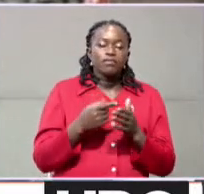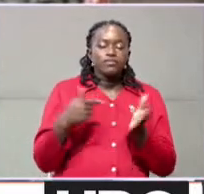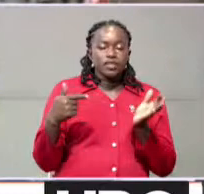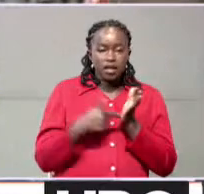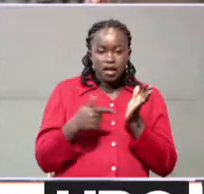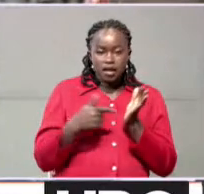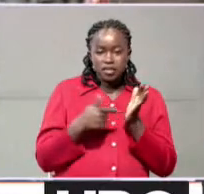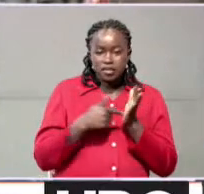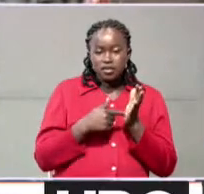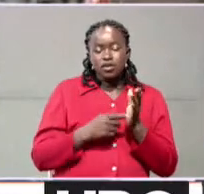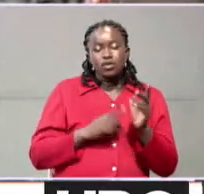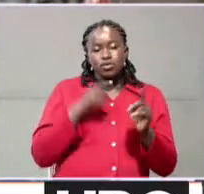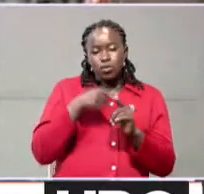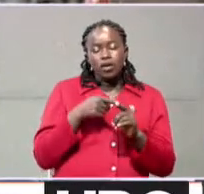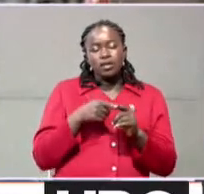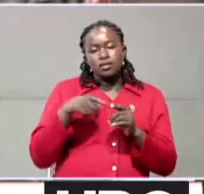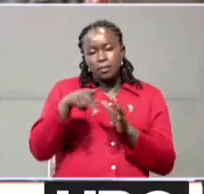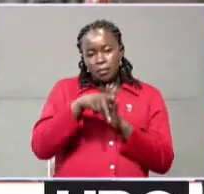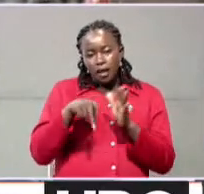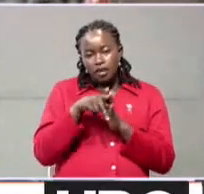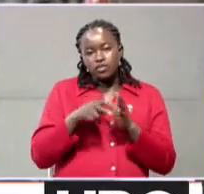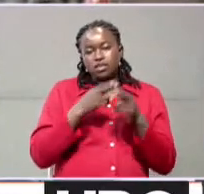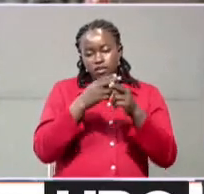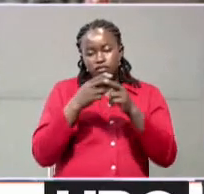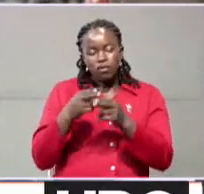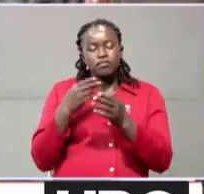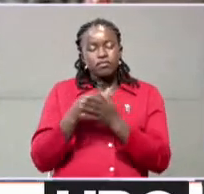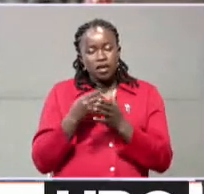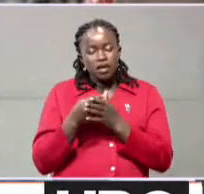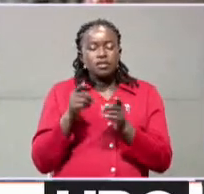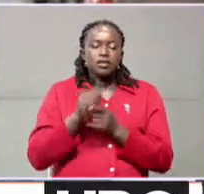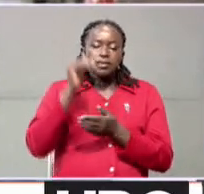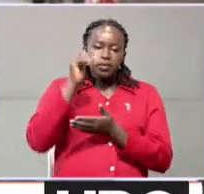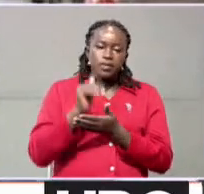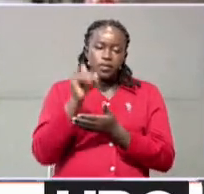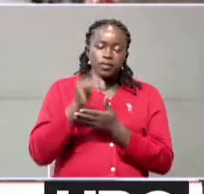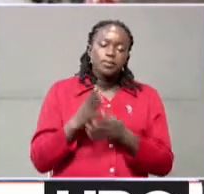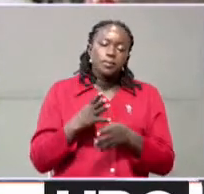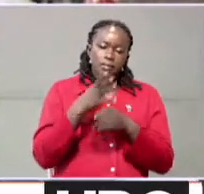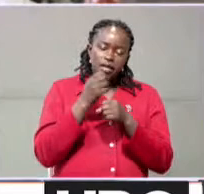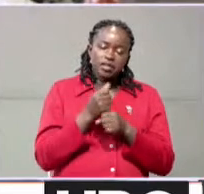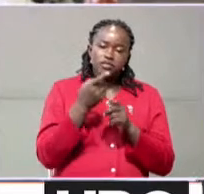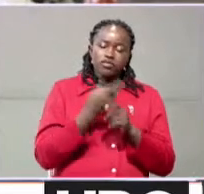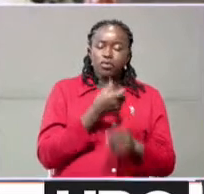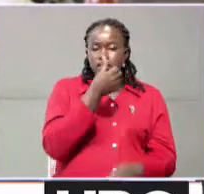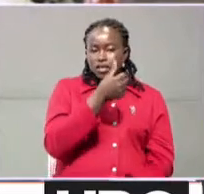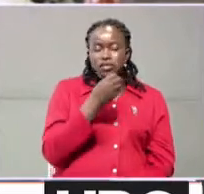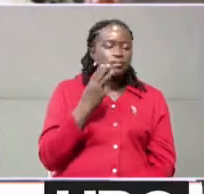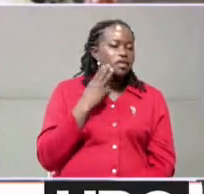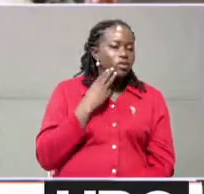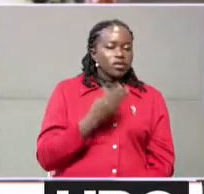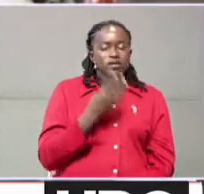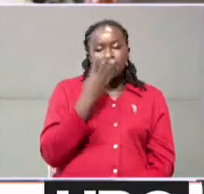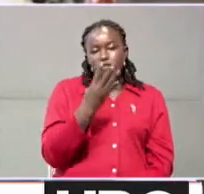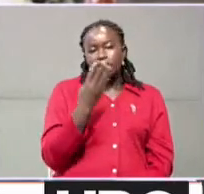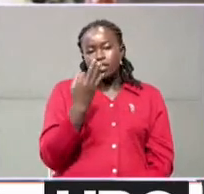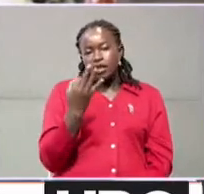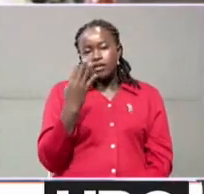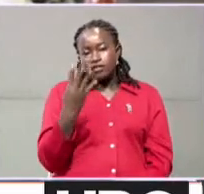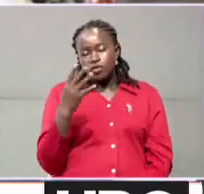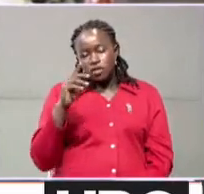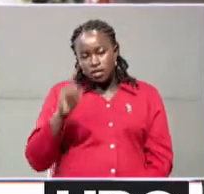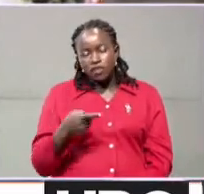towards the paris evolving fund and hence reducing the budget from six million four hundred and thirty four